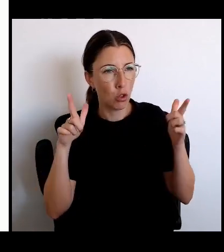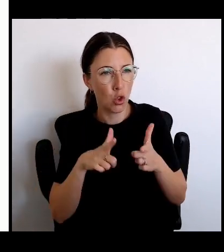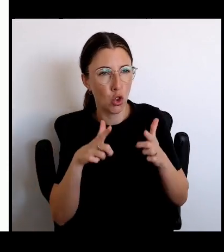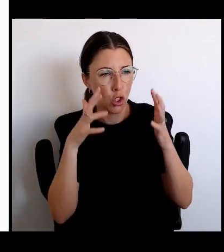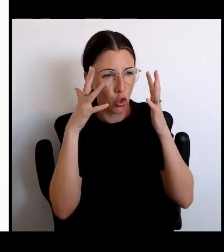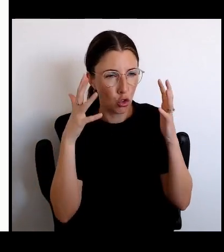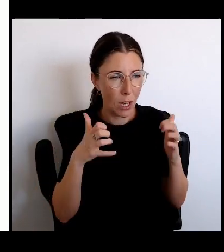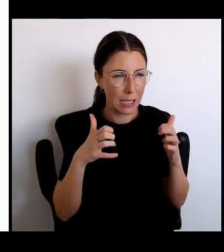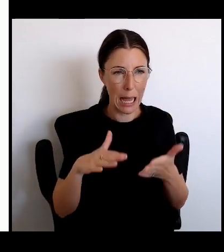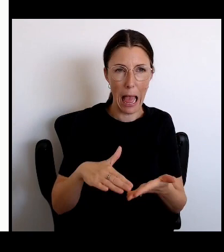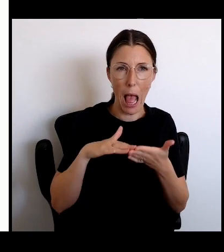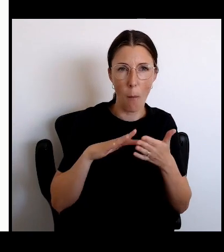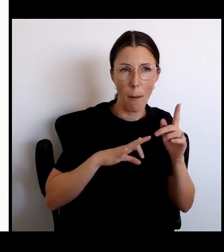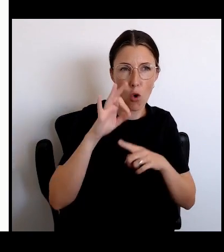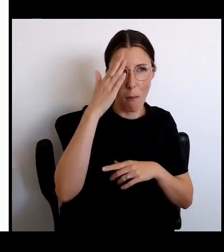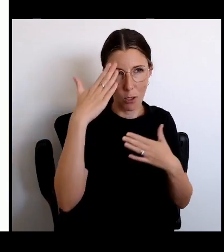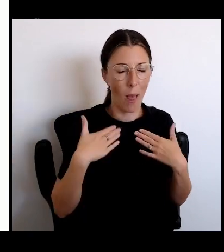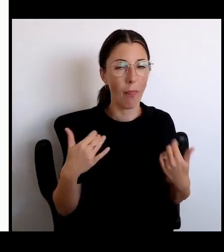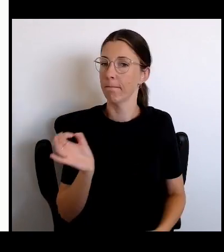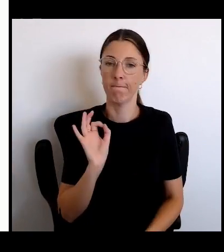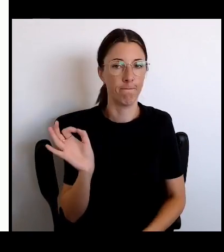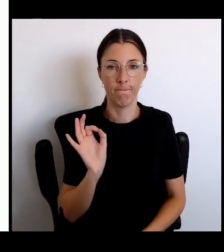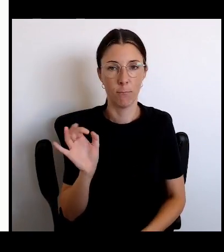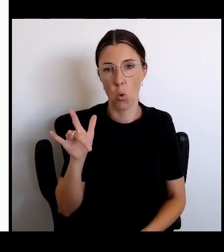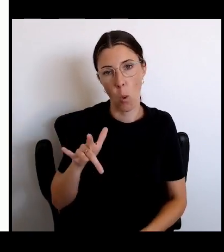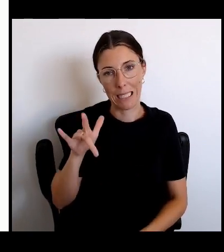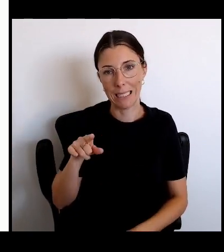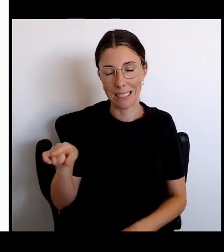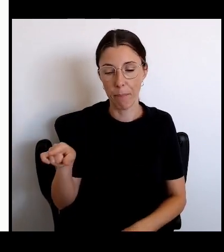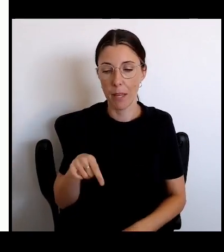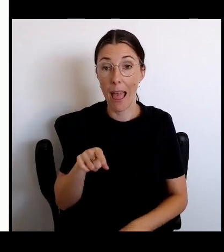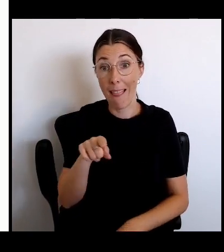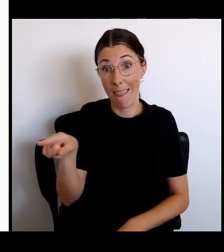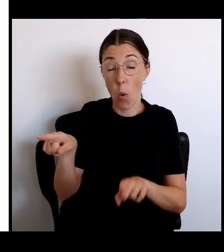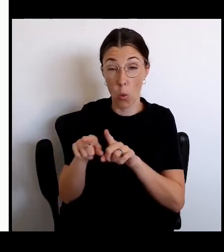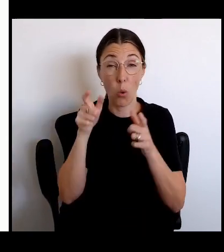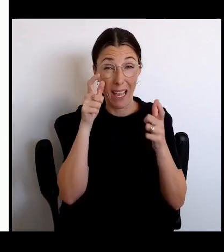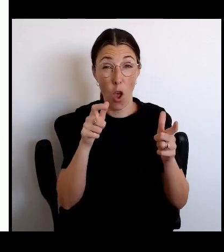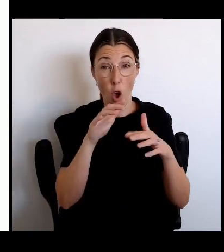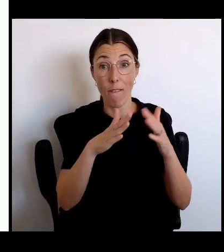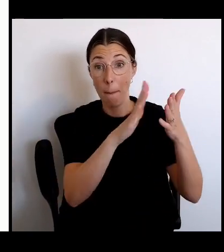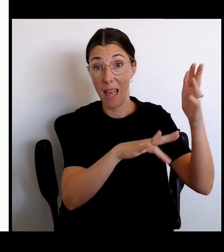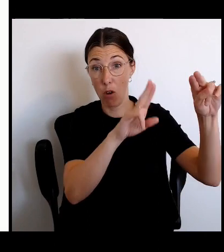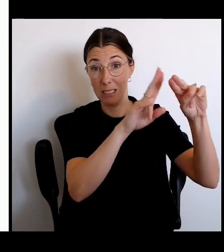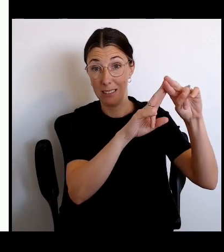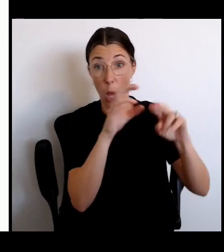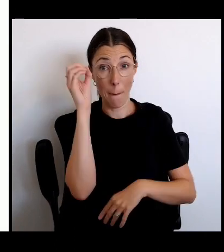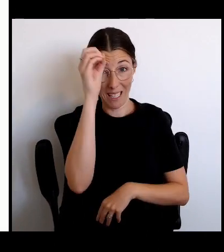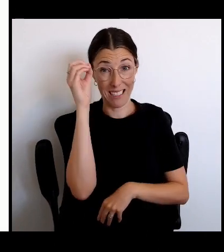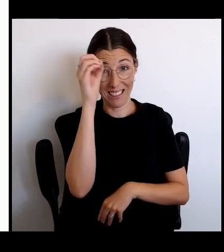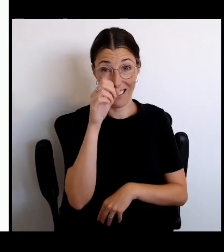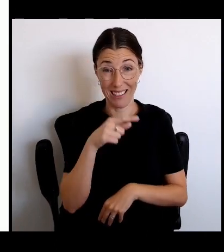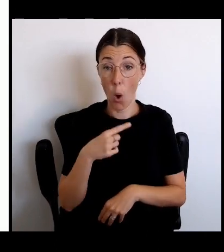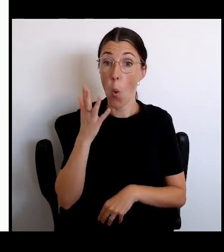strategies. They also do care about the opinions of their parents. Parents are at the top of their list of whose opinion do you